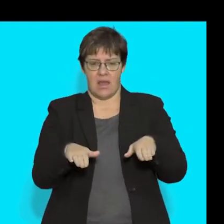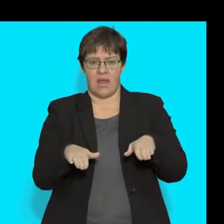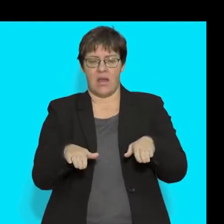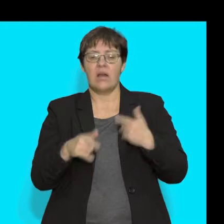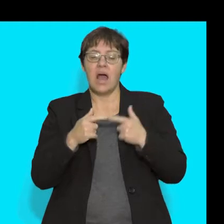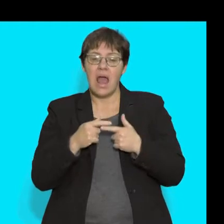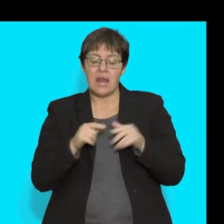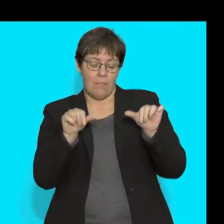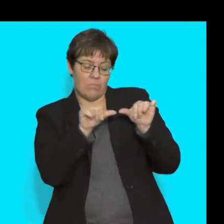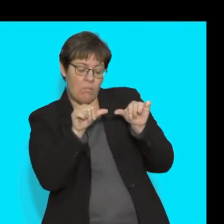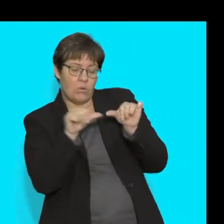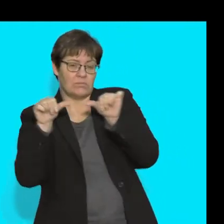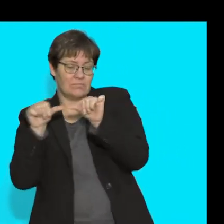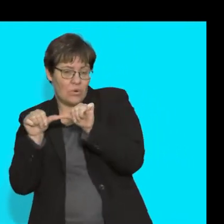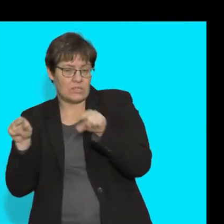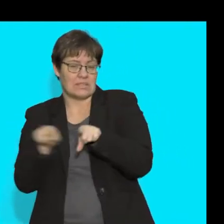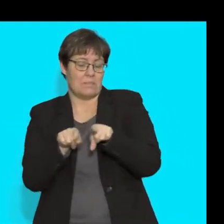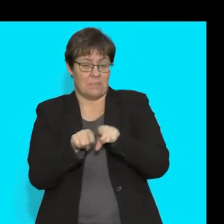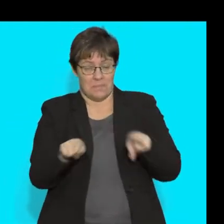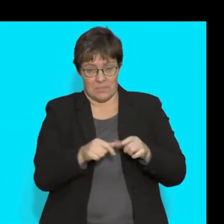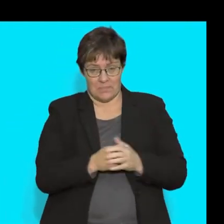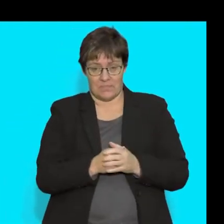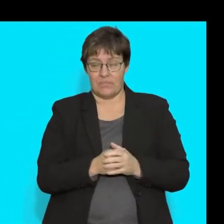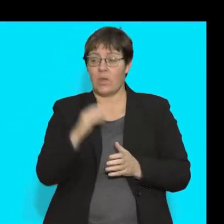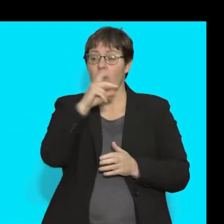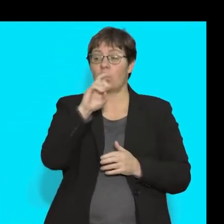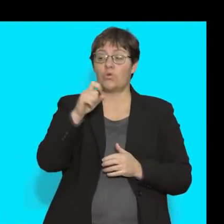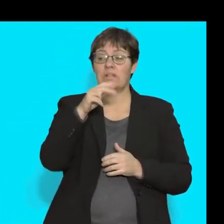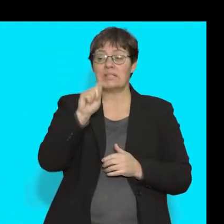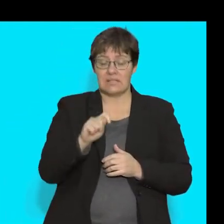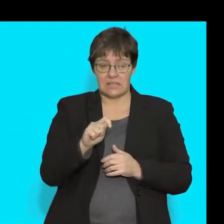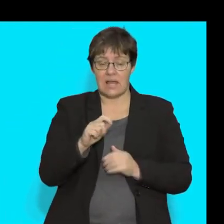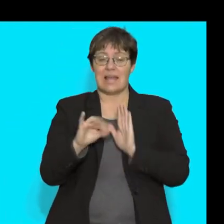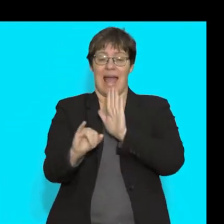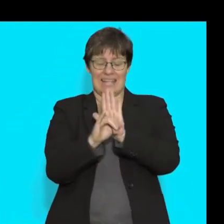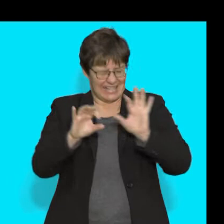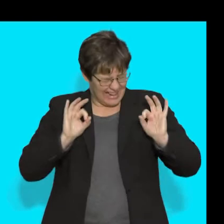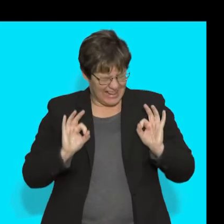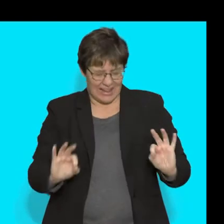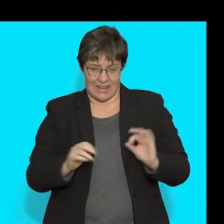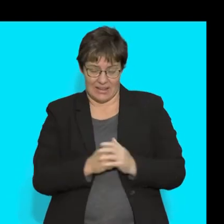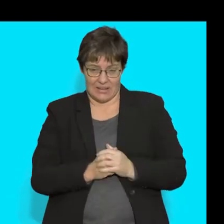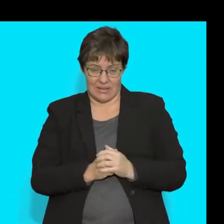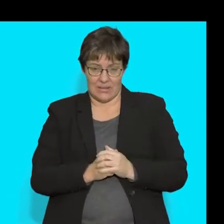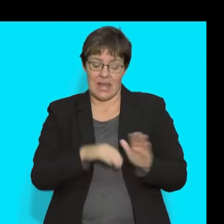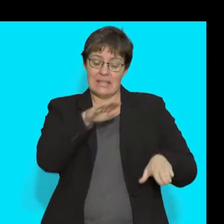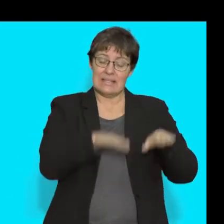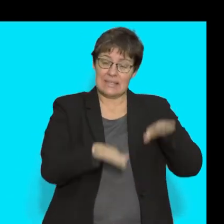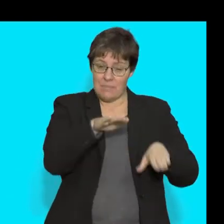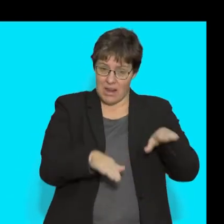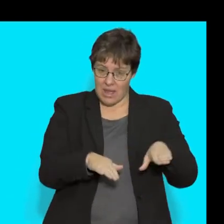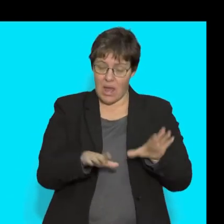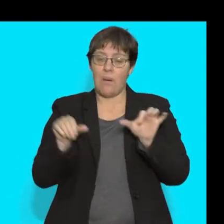in proportion with one another. Congruent, identical.